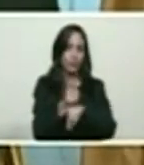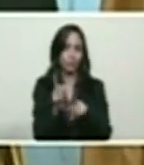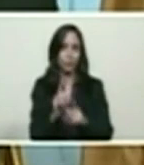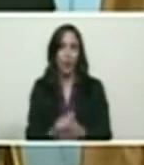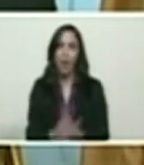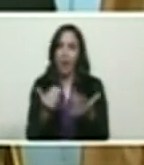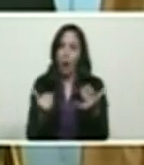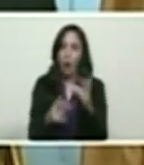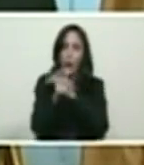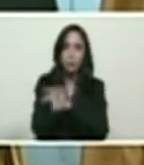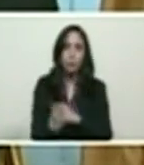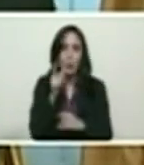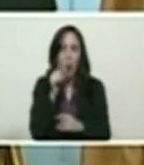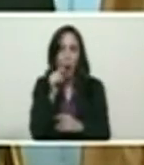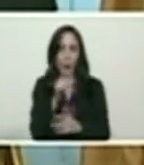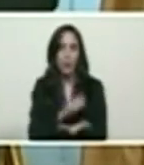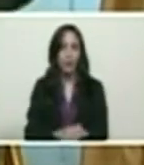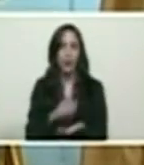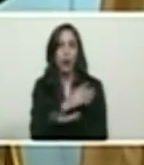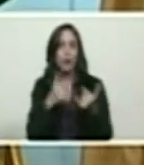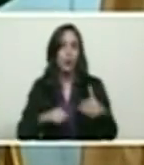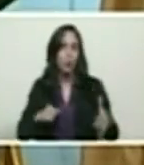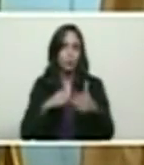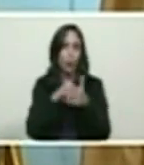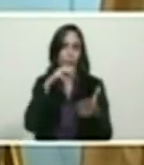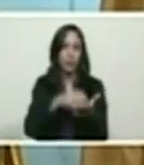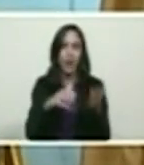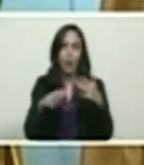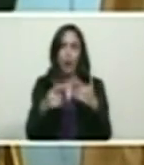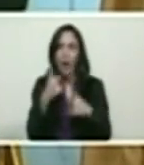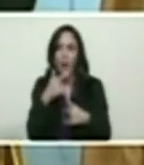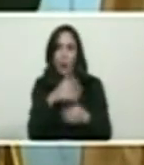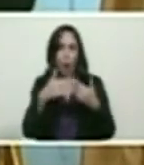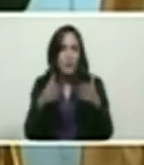safety of several American citizens, and that includes a